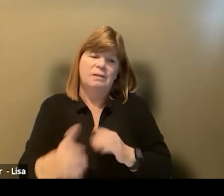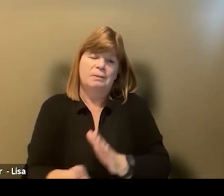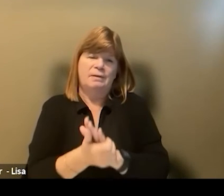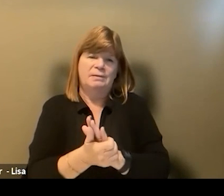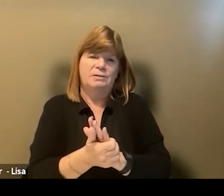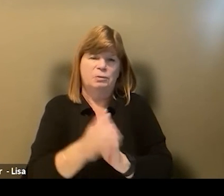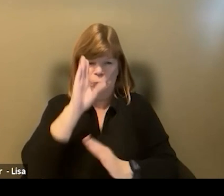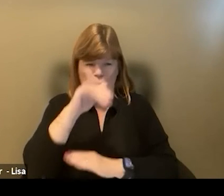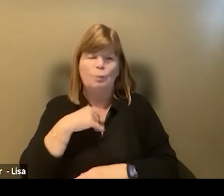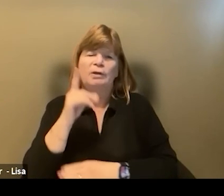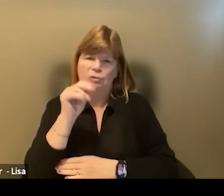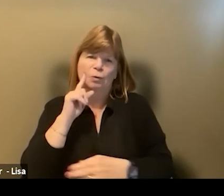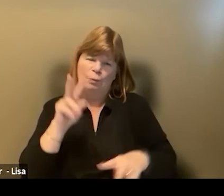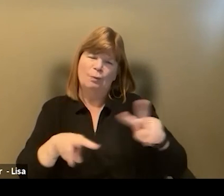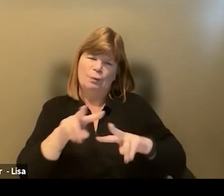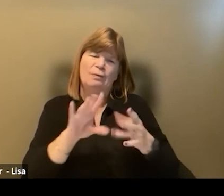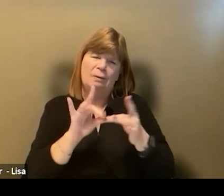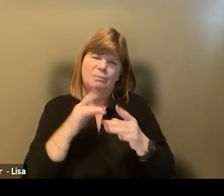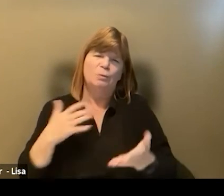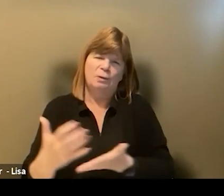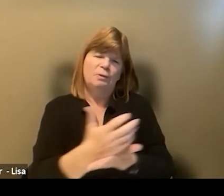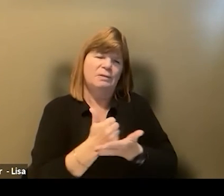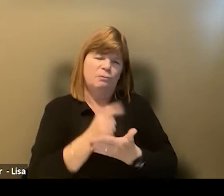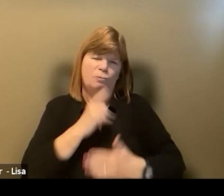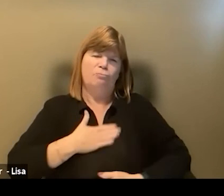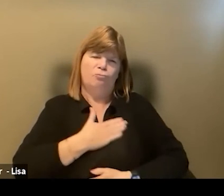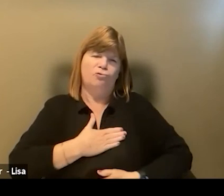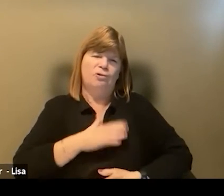amendments. So please know that we do look at the comments that are received, and we